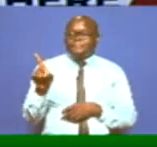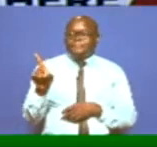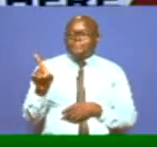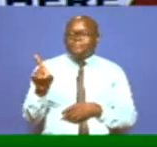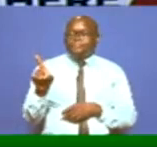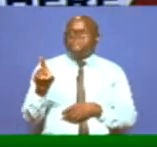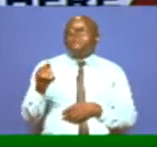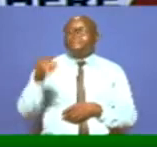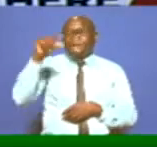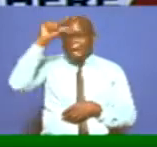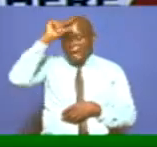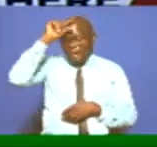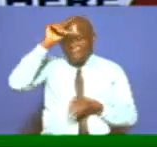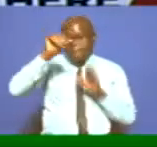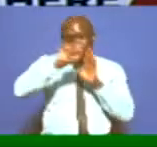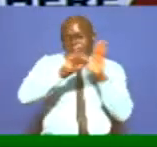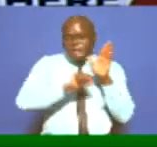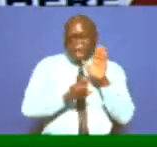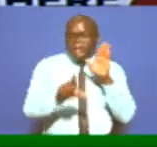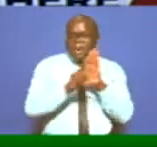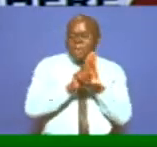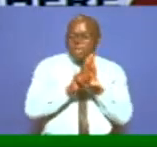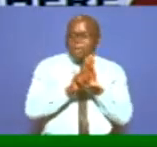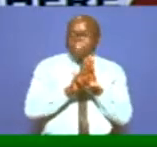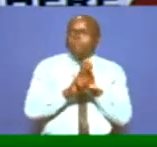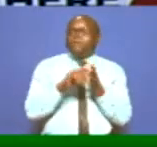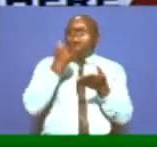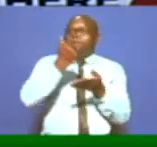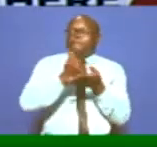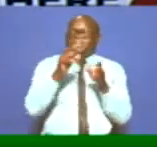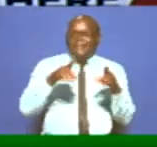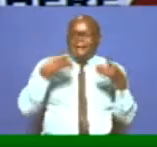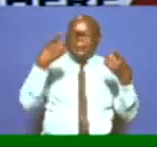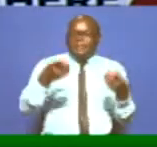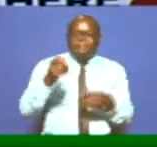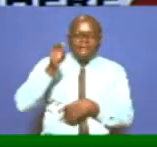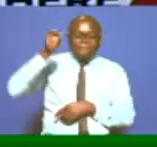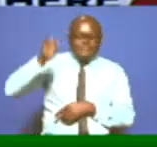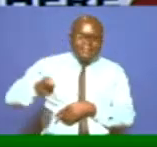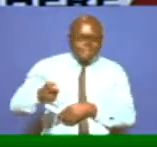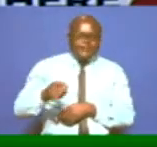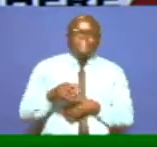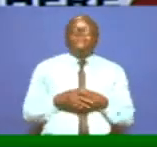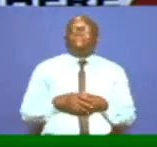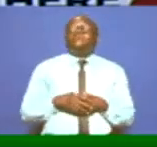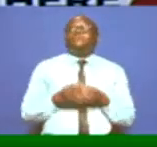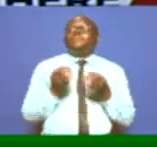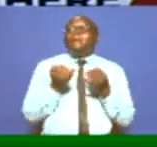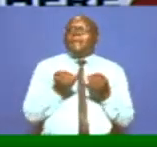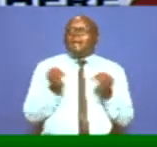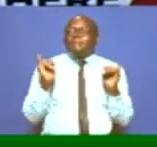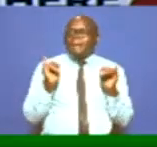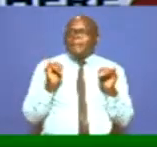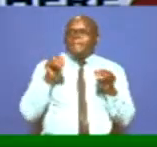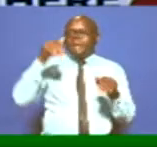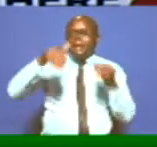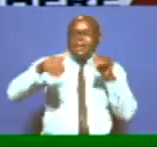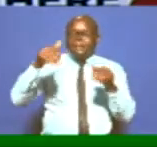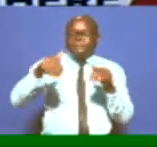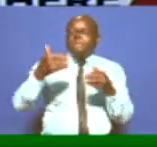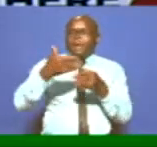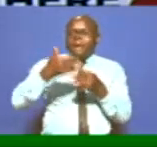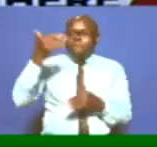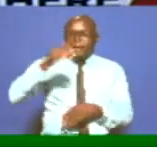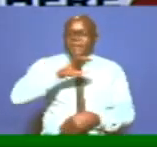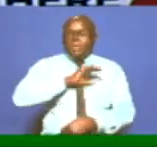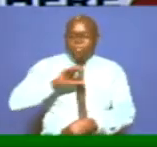Law Office and the Department of Justice. E. Independent Electoral and Boundaries